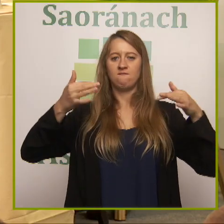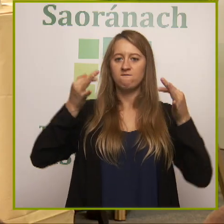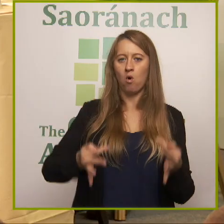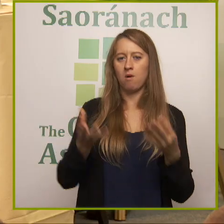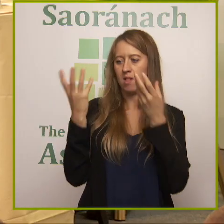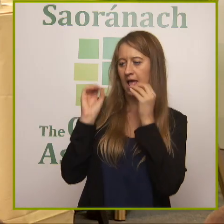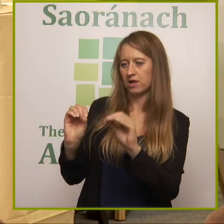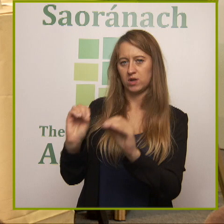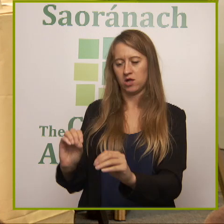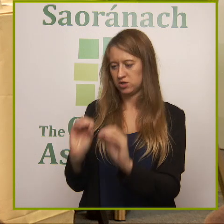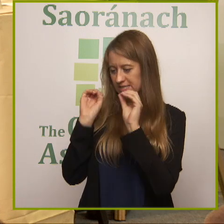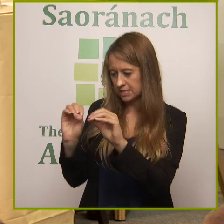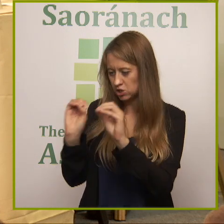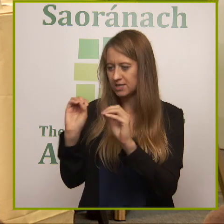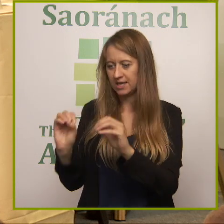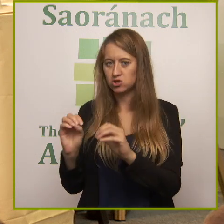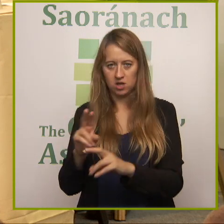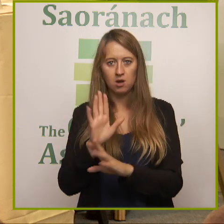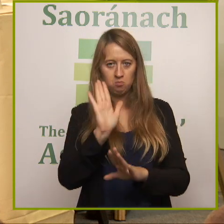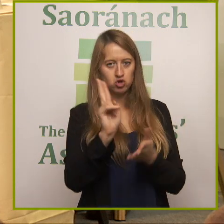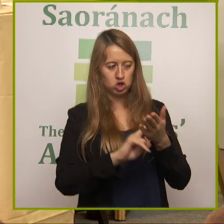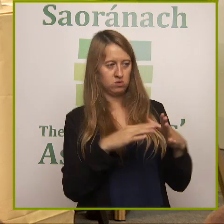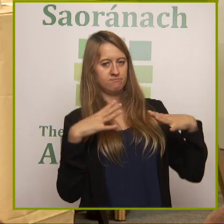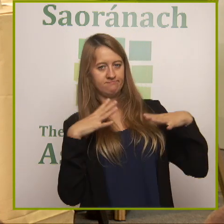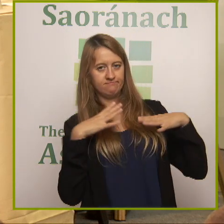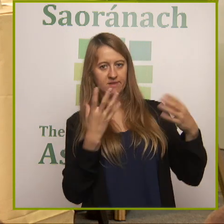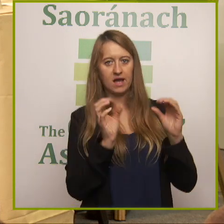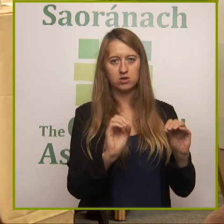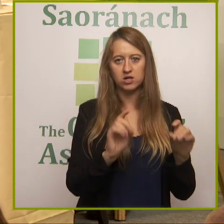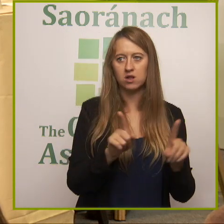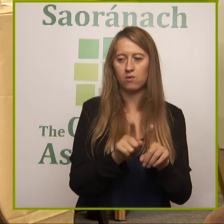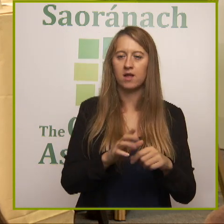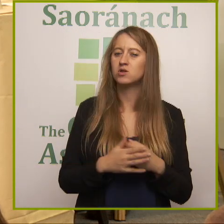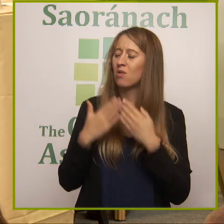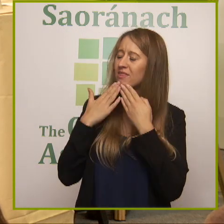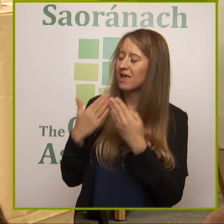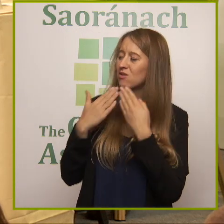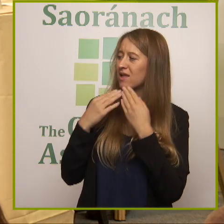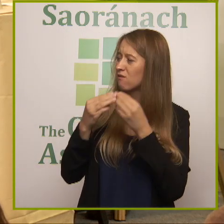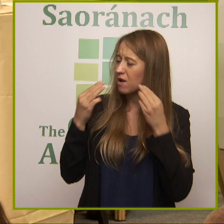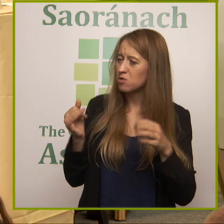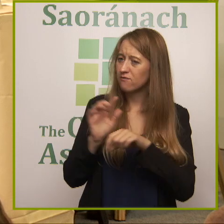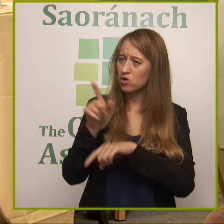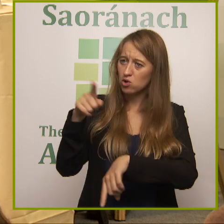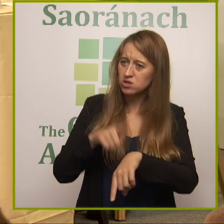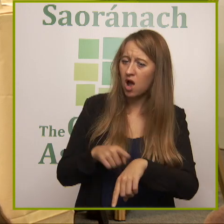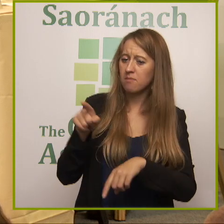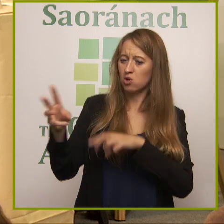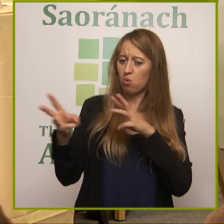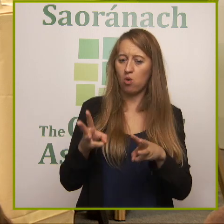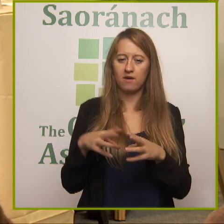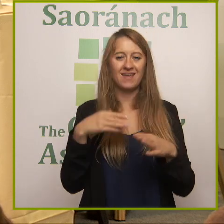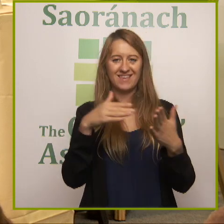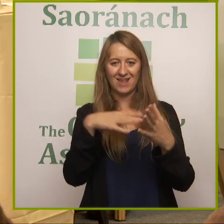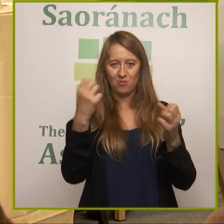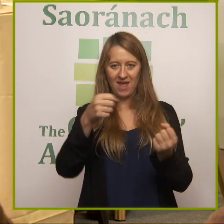everybody, not just people who are in school. Thank you sincerely for the time and the work that you're putting into all of this. We have the scrolls and we